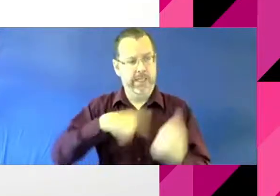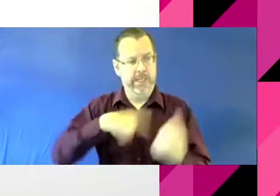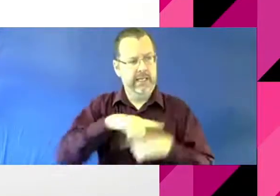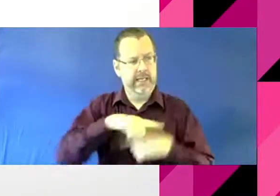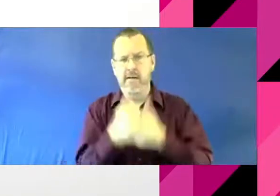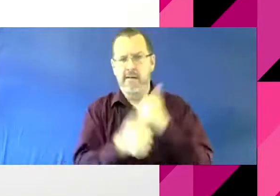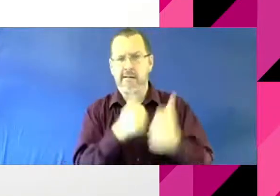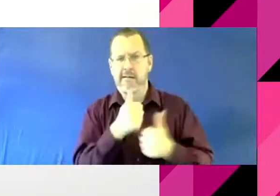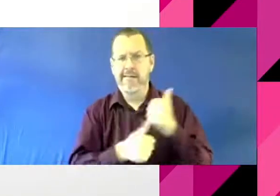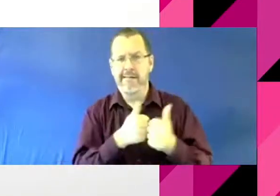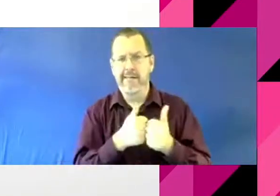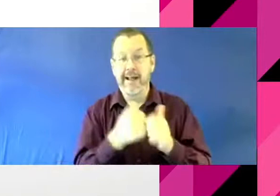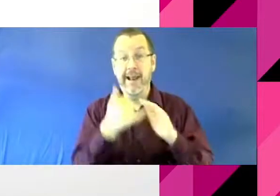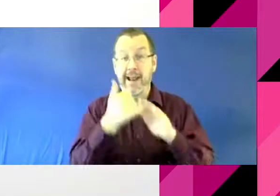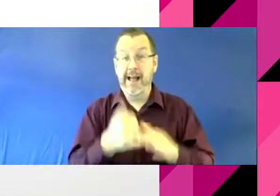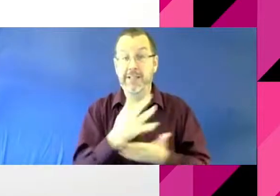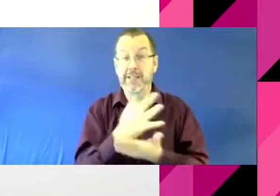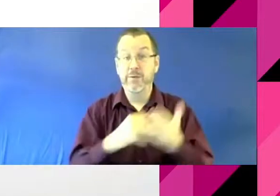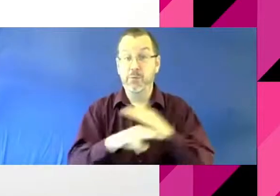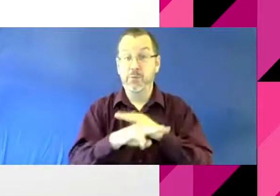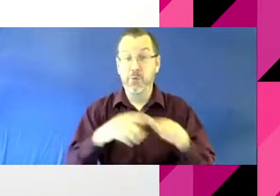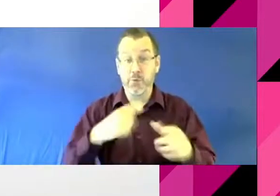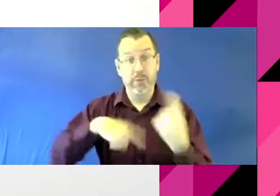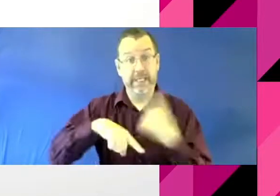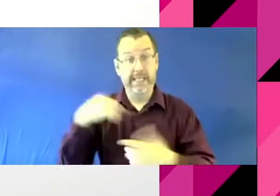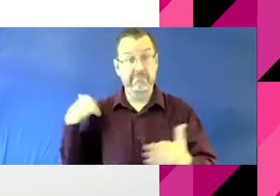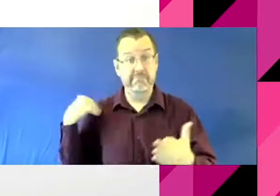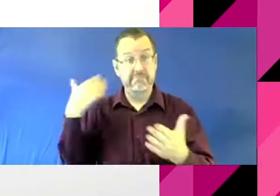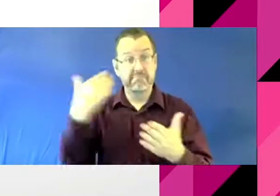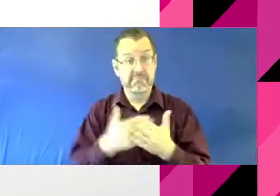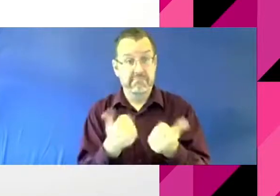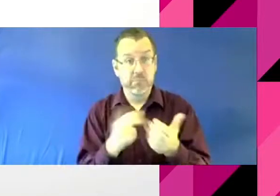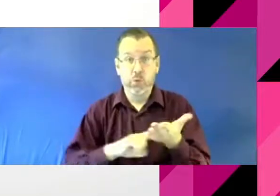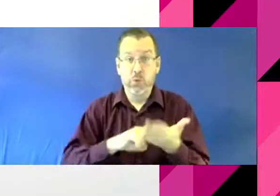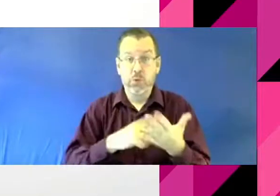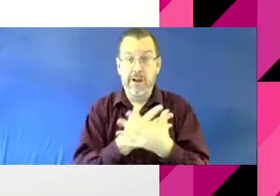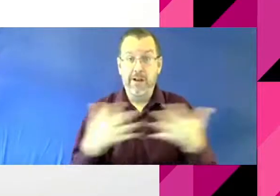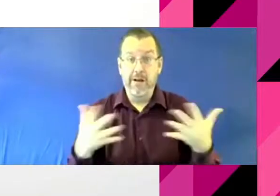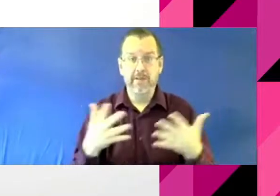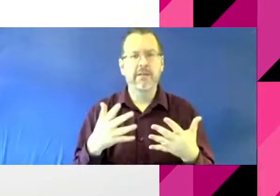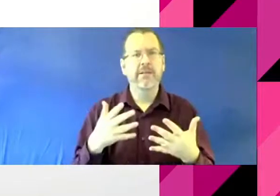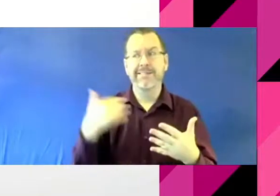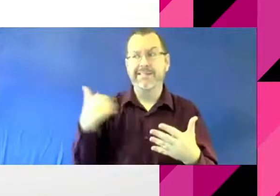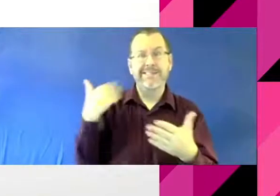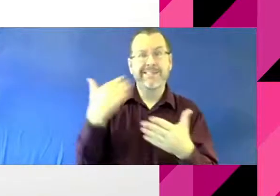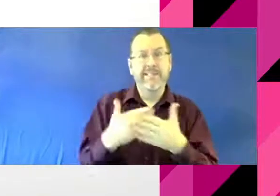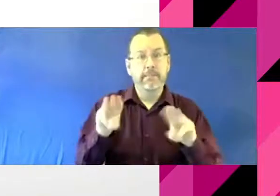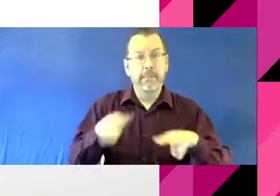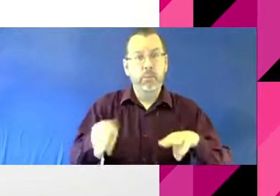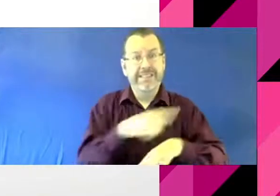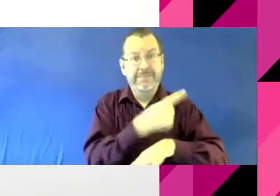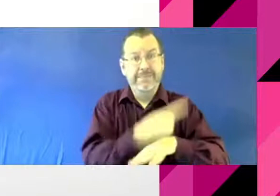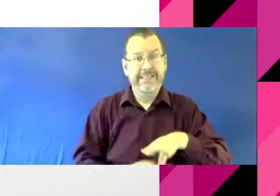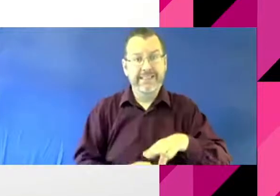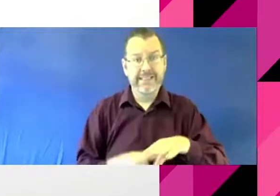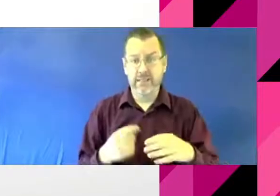of persons with disability took to technology so, so well. And that brought about a new ray